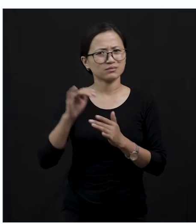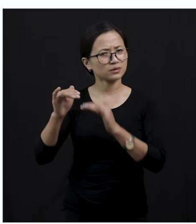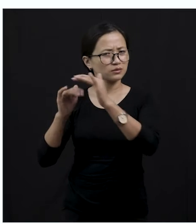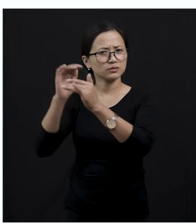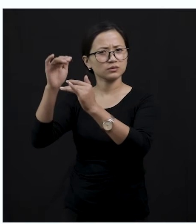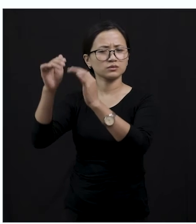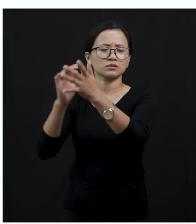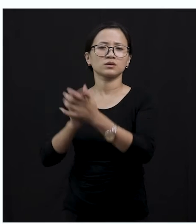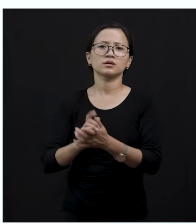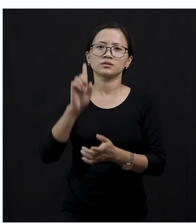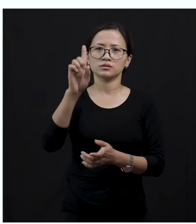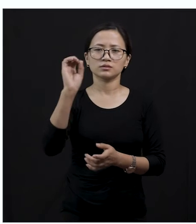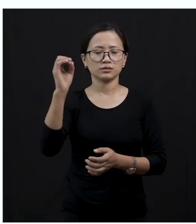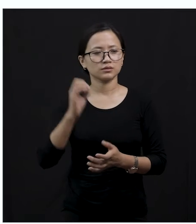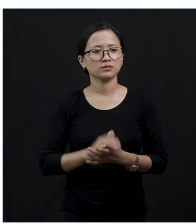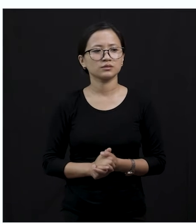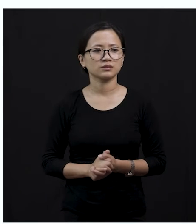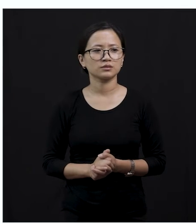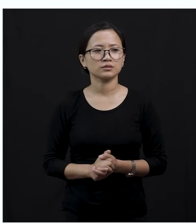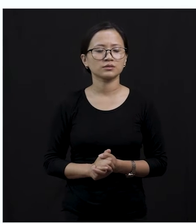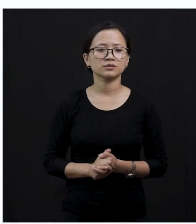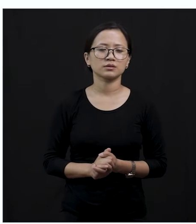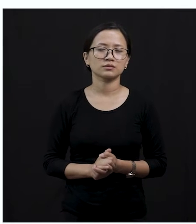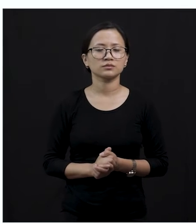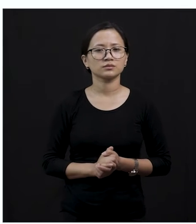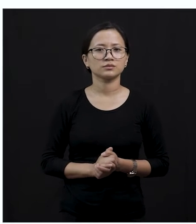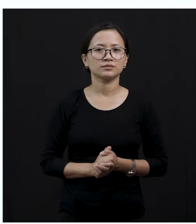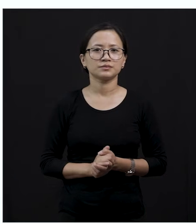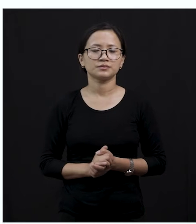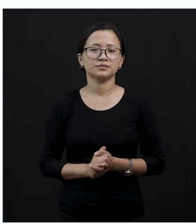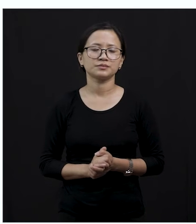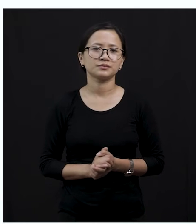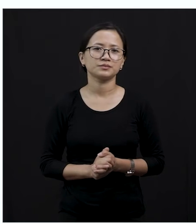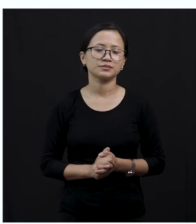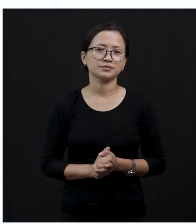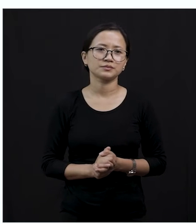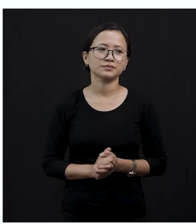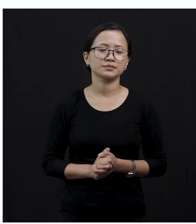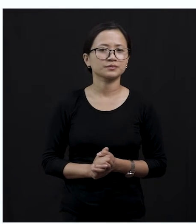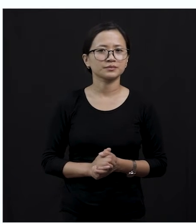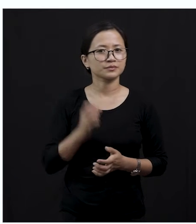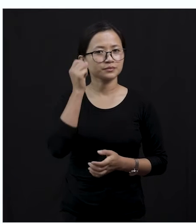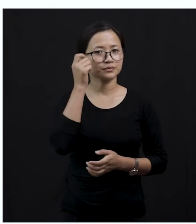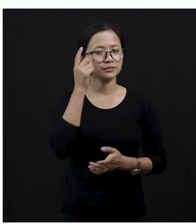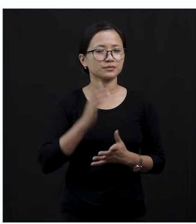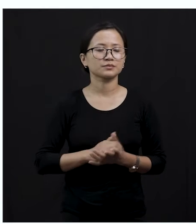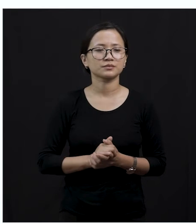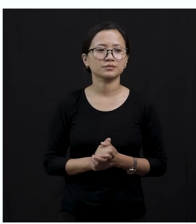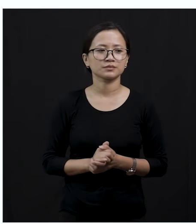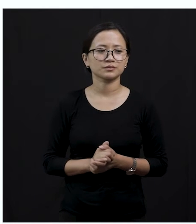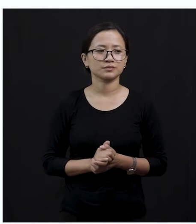three, then on four, till he reaches the place 10. All right. So here we can understand